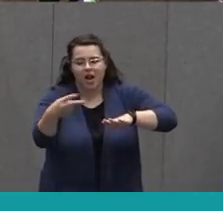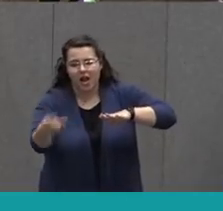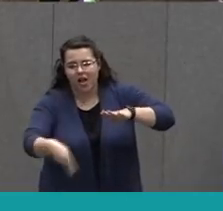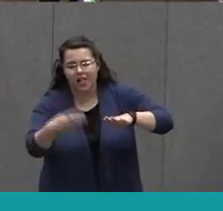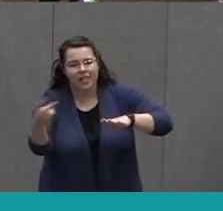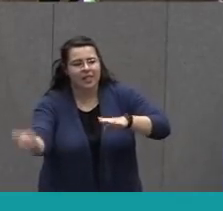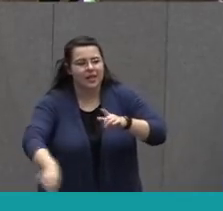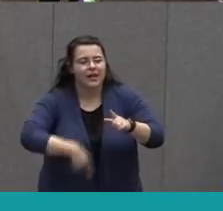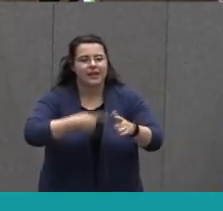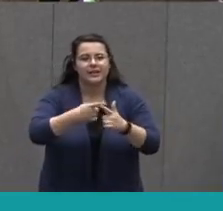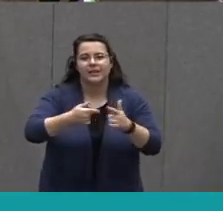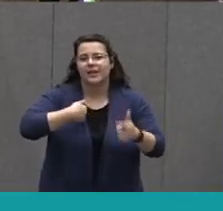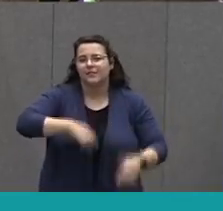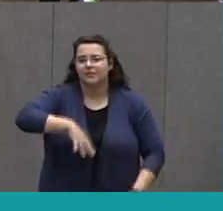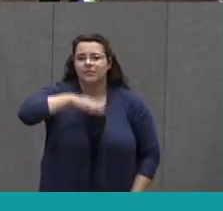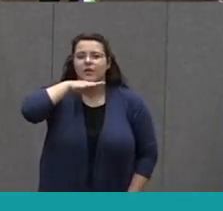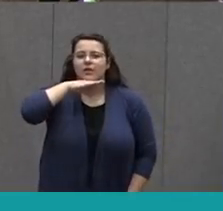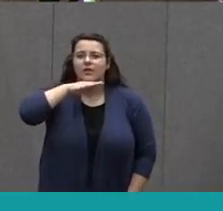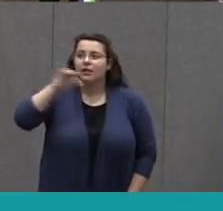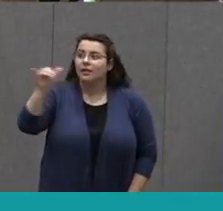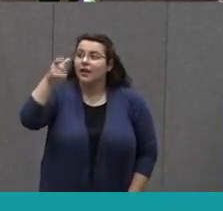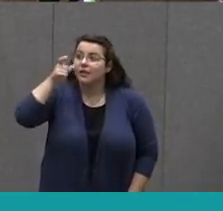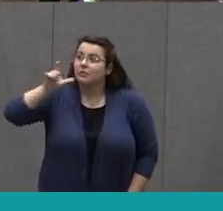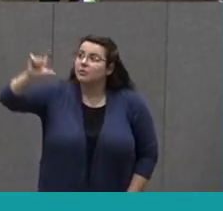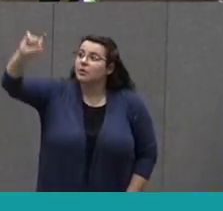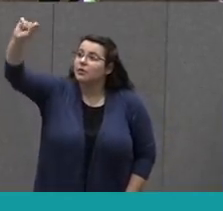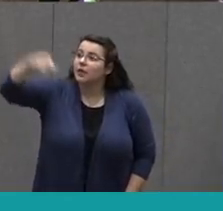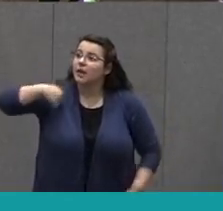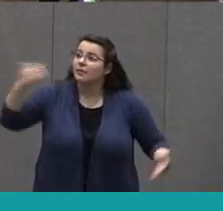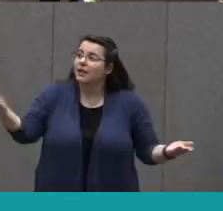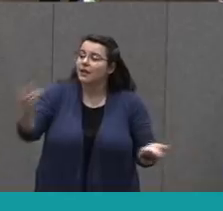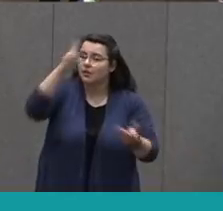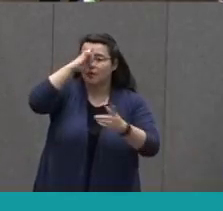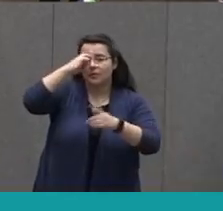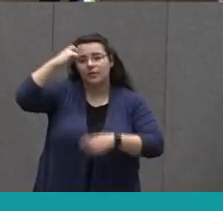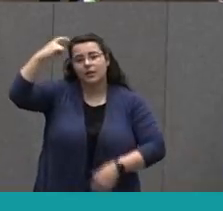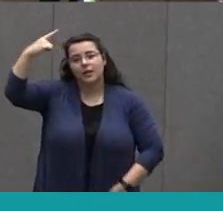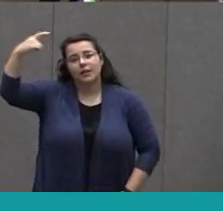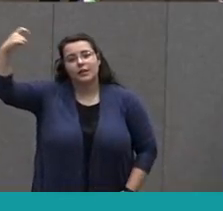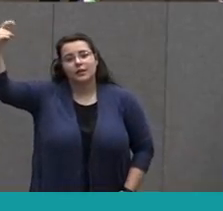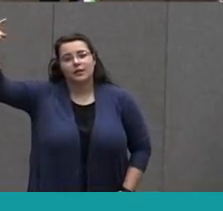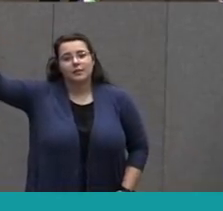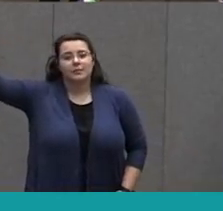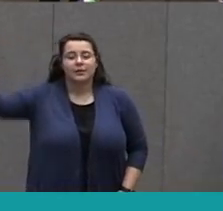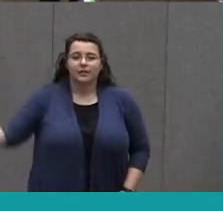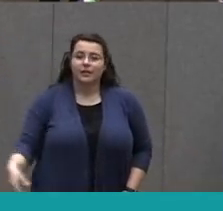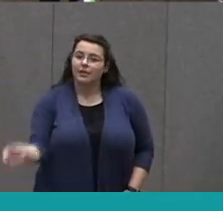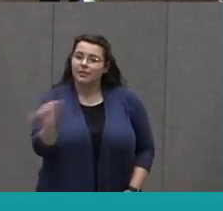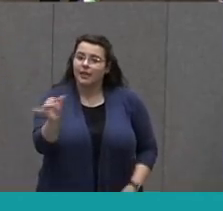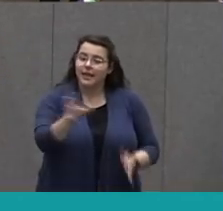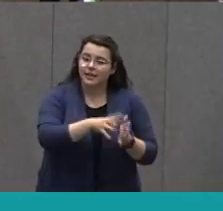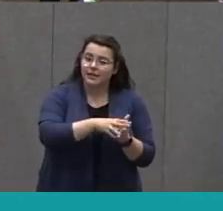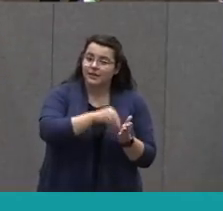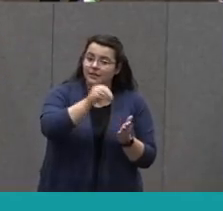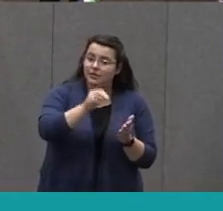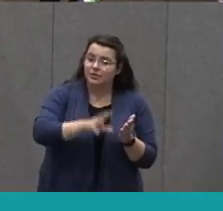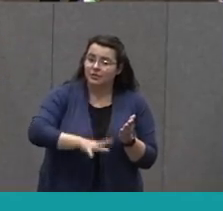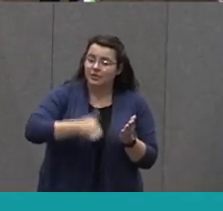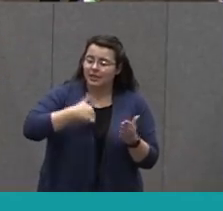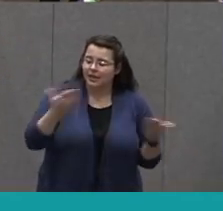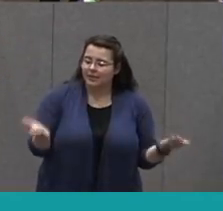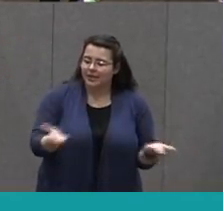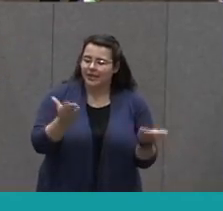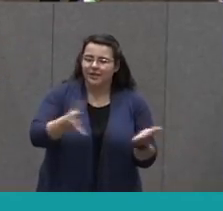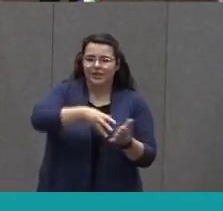Like the moon, I'm here to dream. like the student, here to